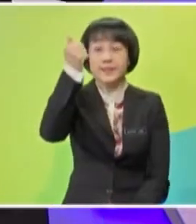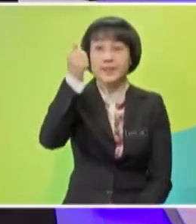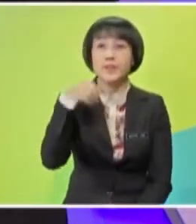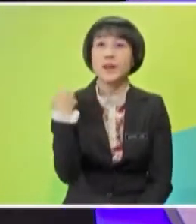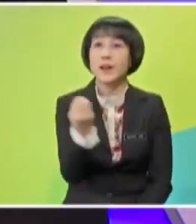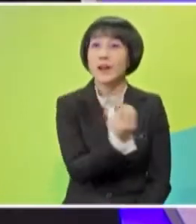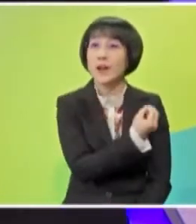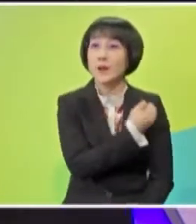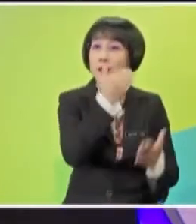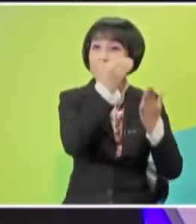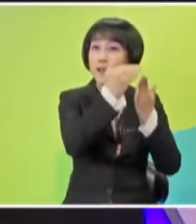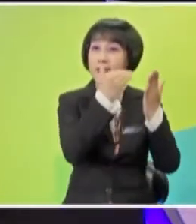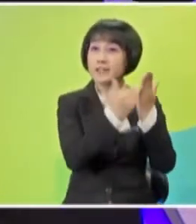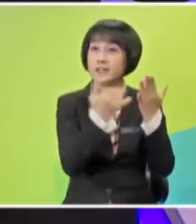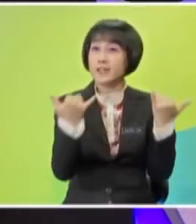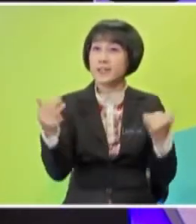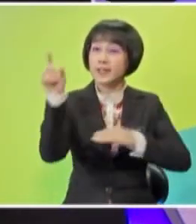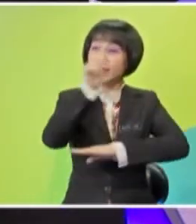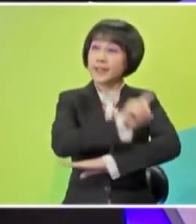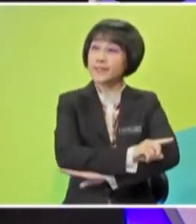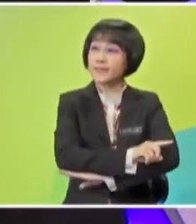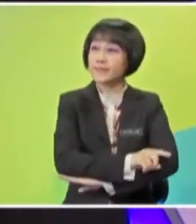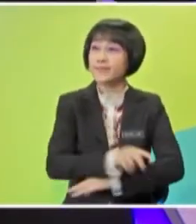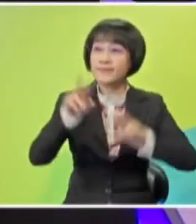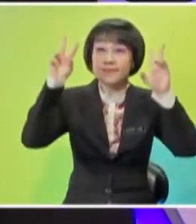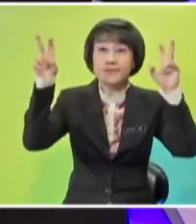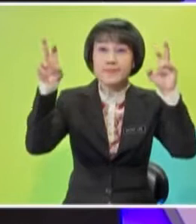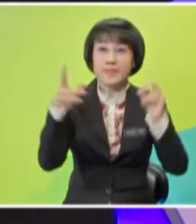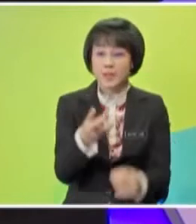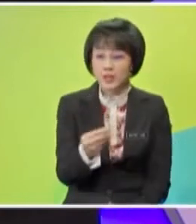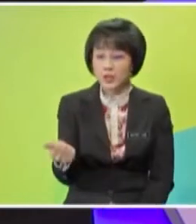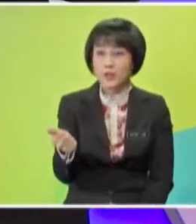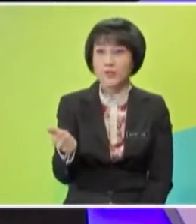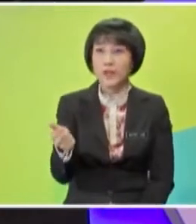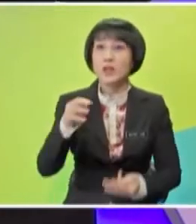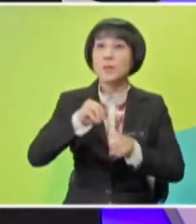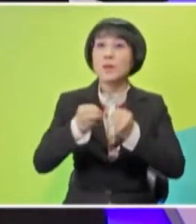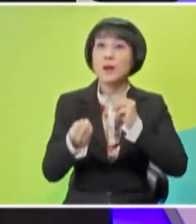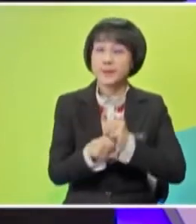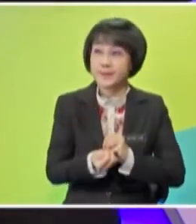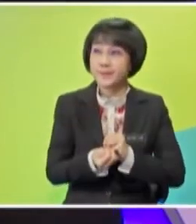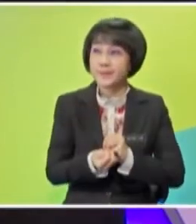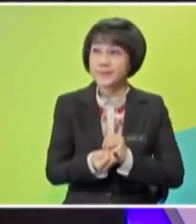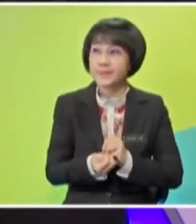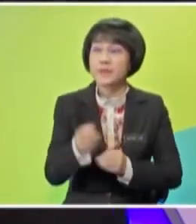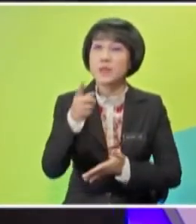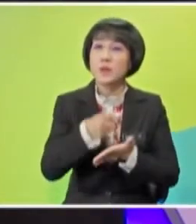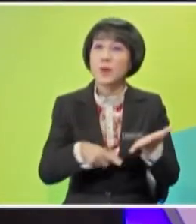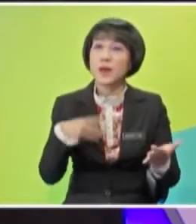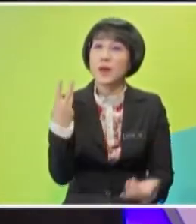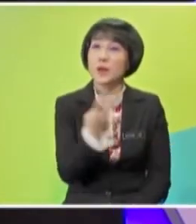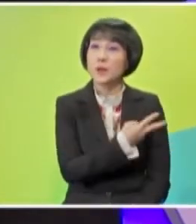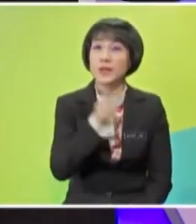lesson today. Okay, so the title would be Solving a Problem. Okay, why we need to do this?